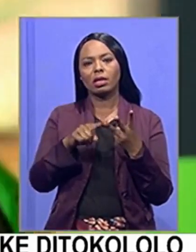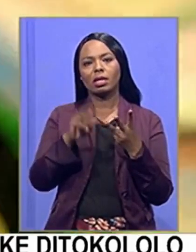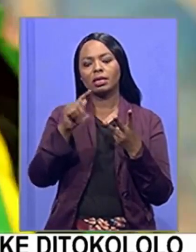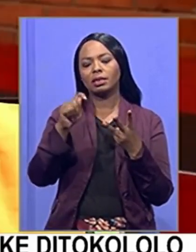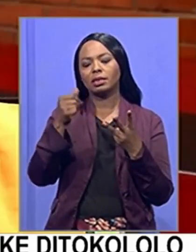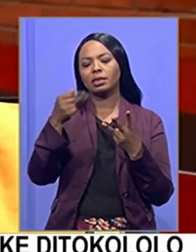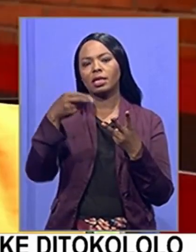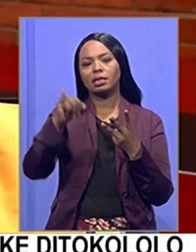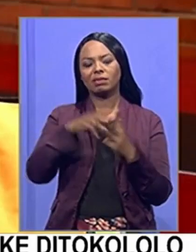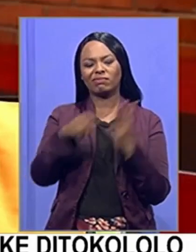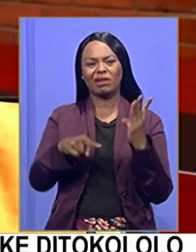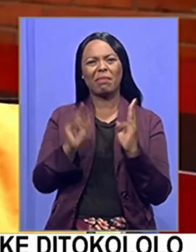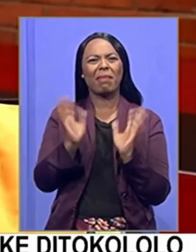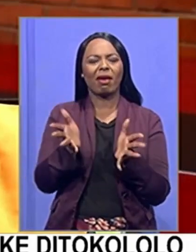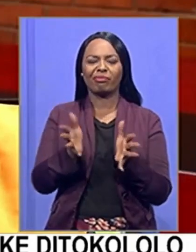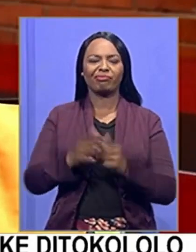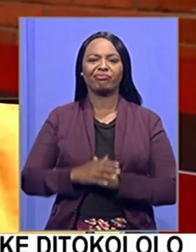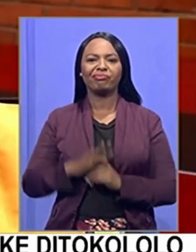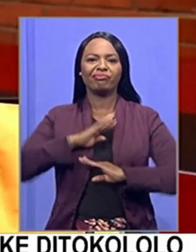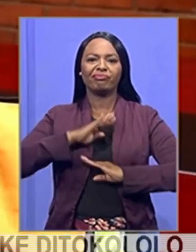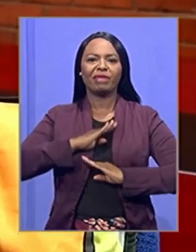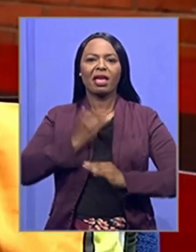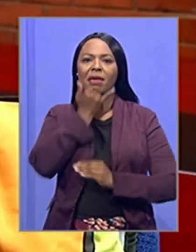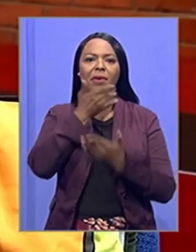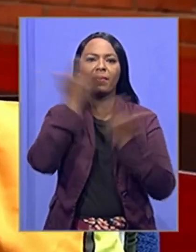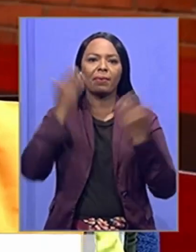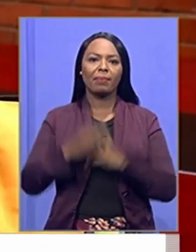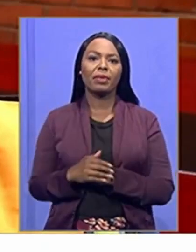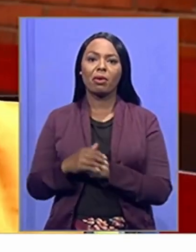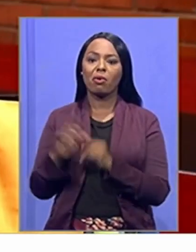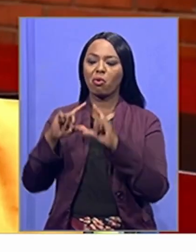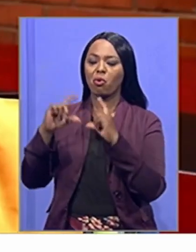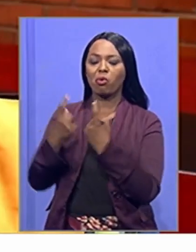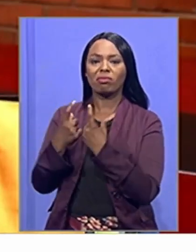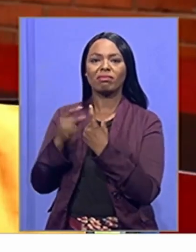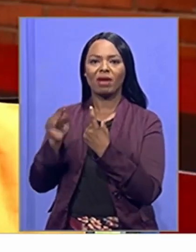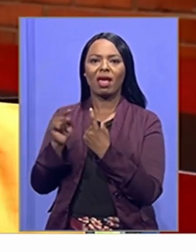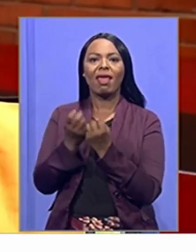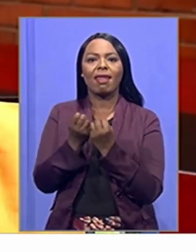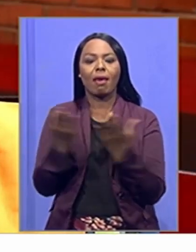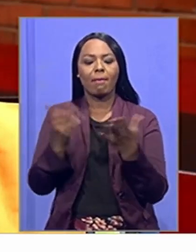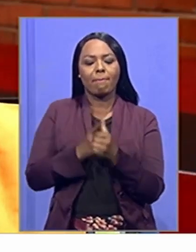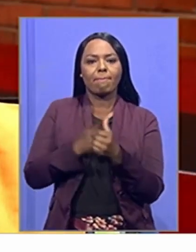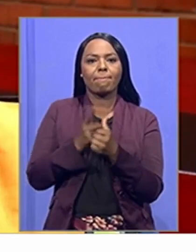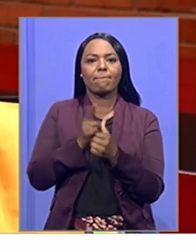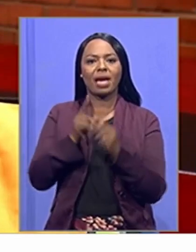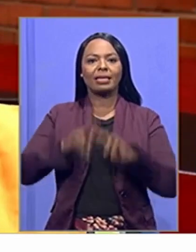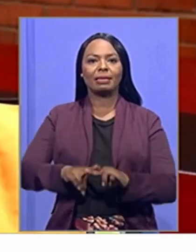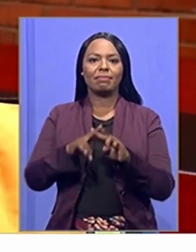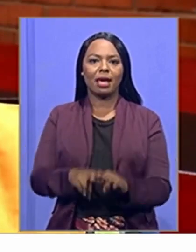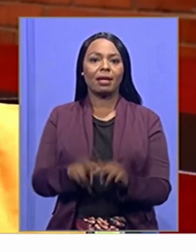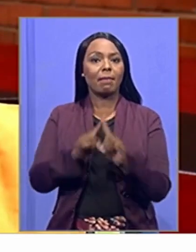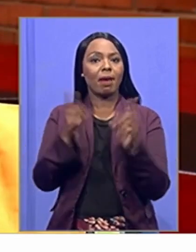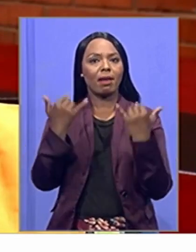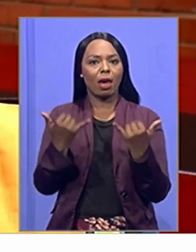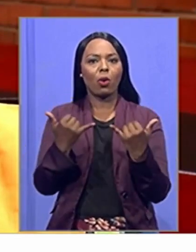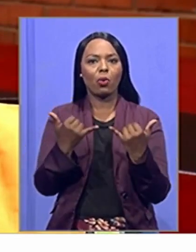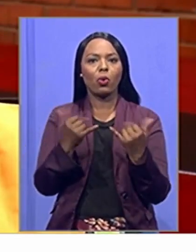Modise. Conference ya bosechaba ya ditlhopho e dictate-wa ke dinomoro or ke di-number. Now go diragetse